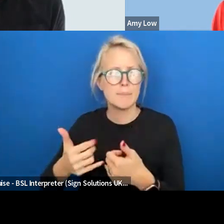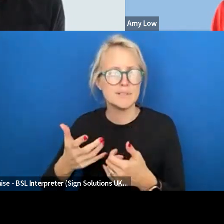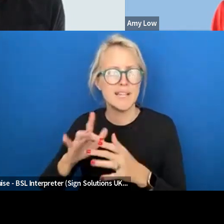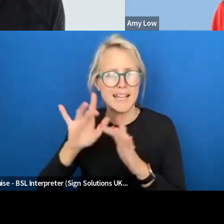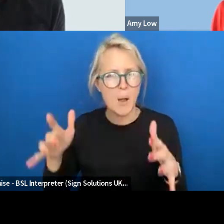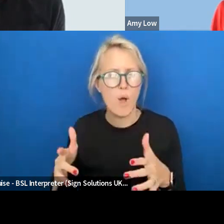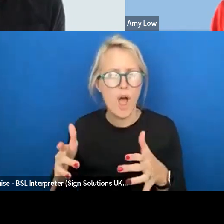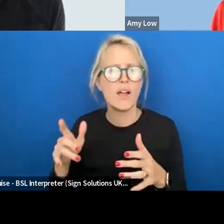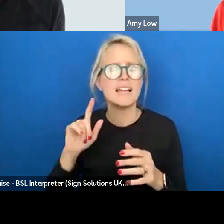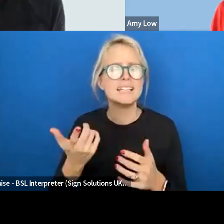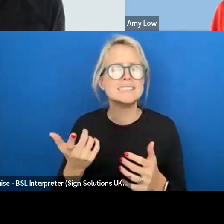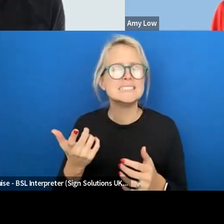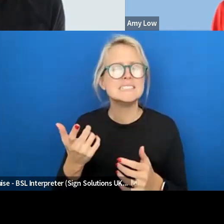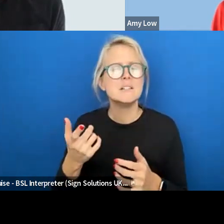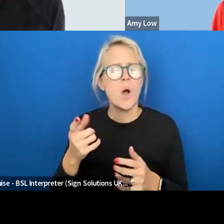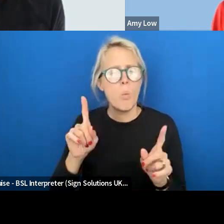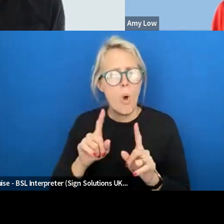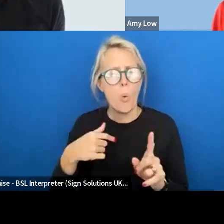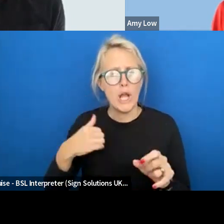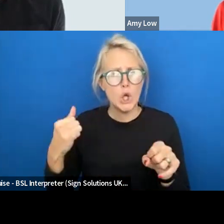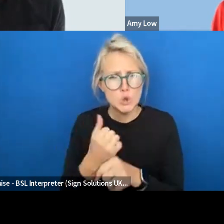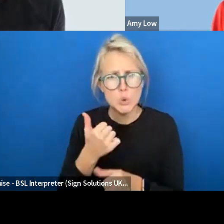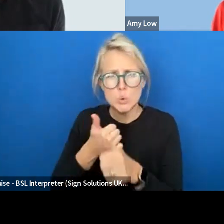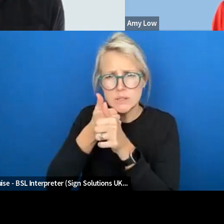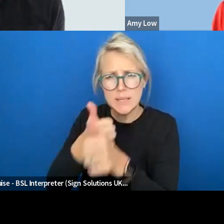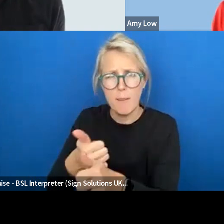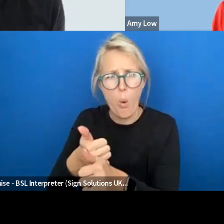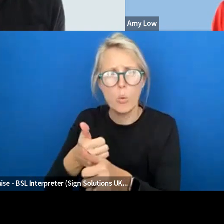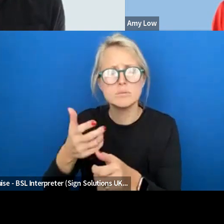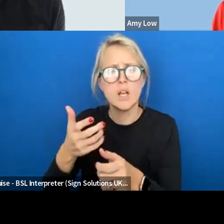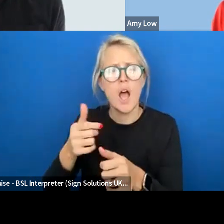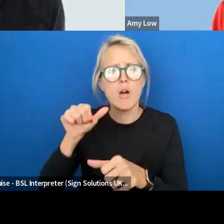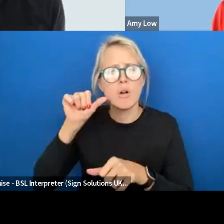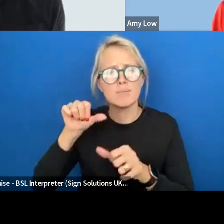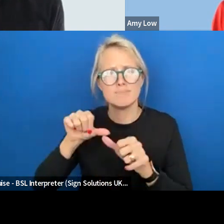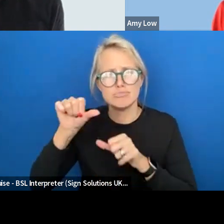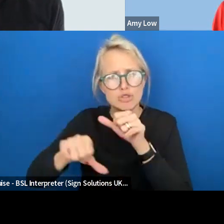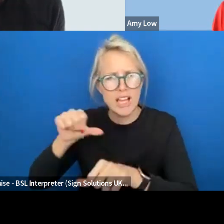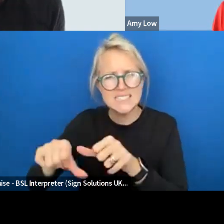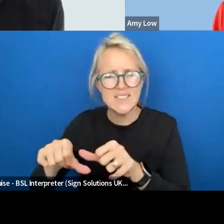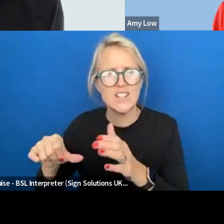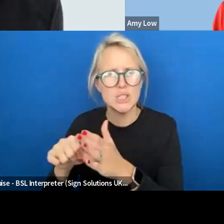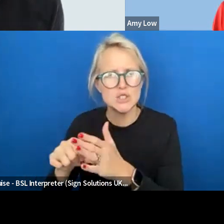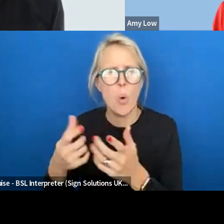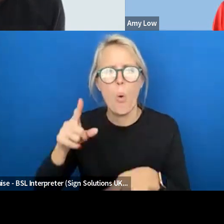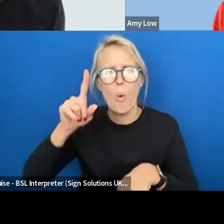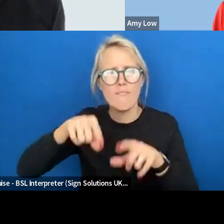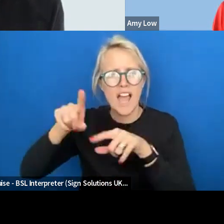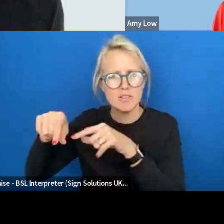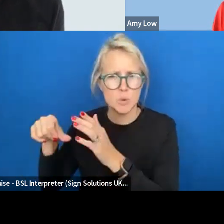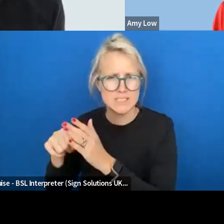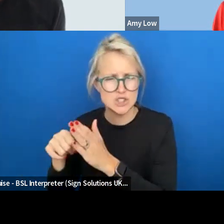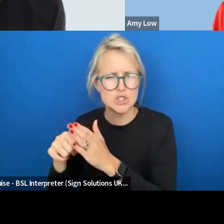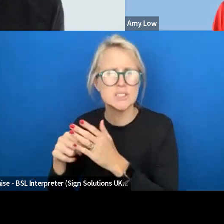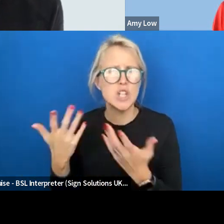is the question about what do we do to support progressive conditions or